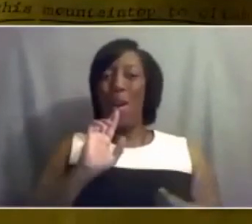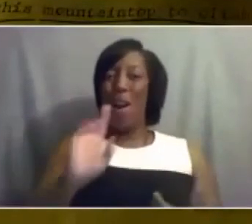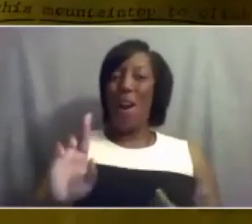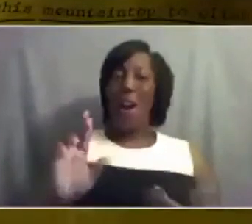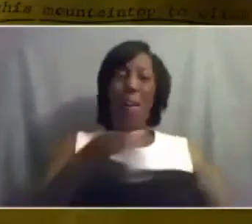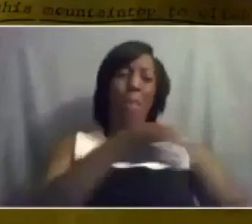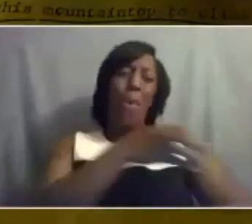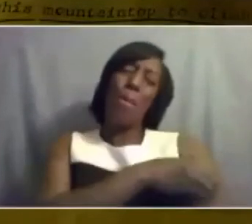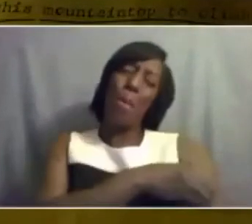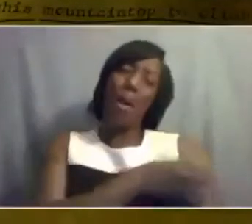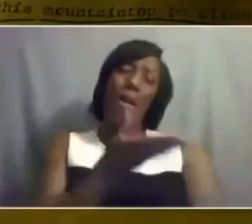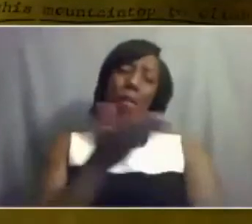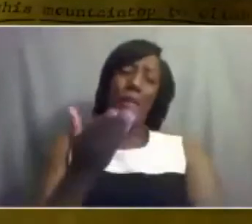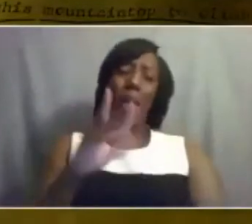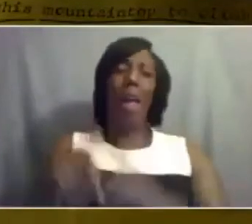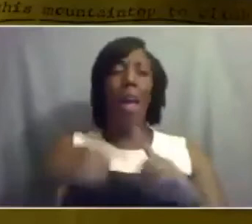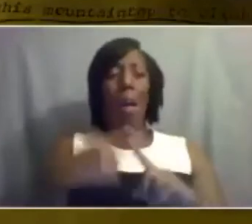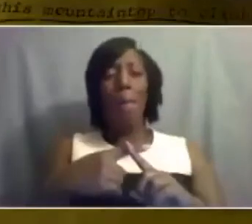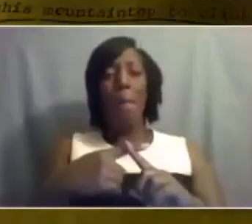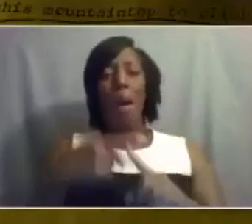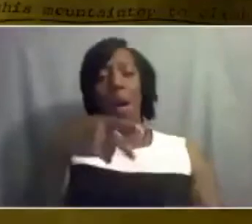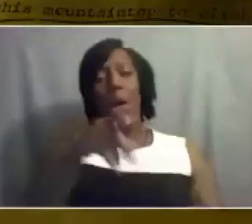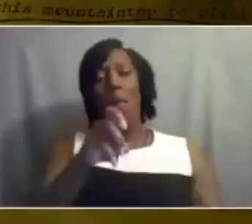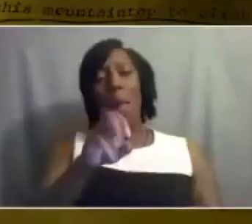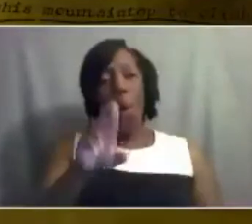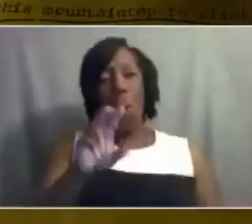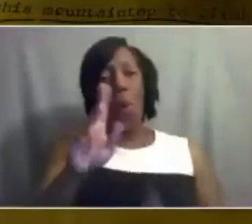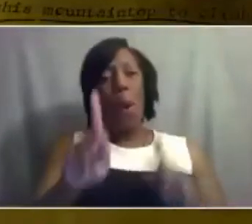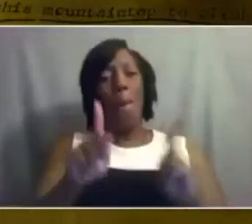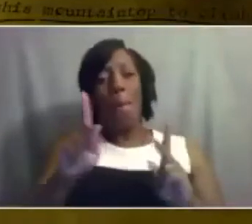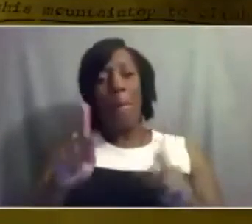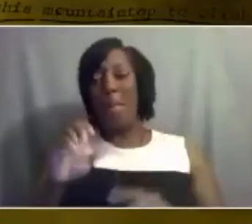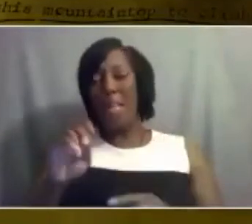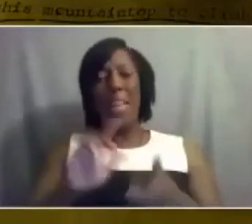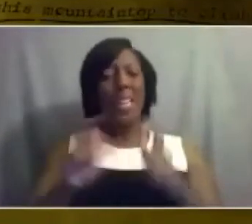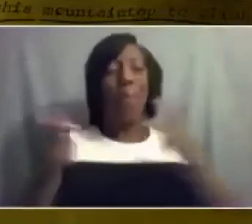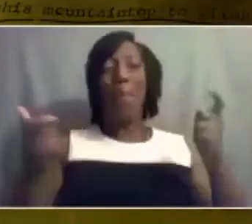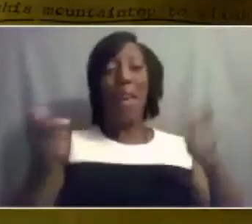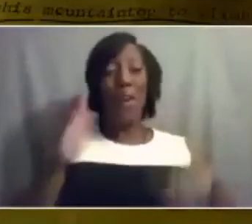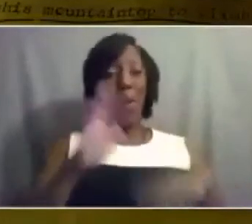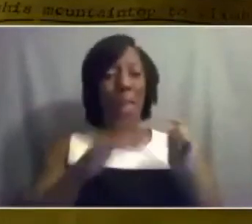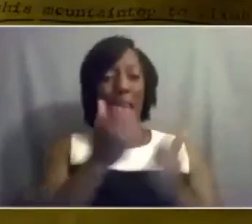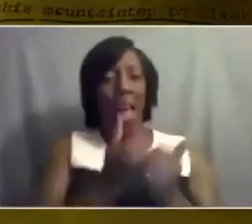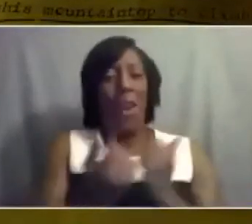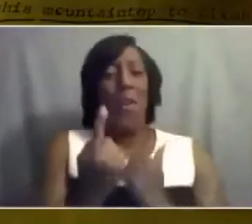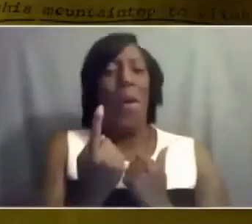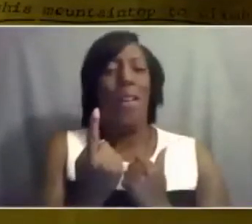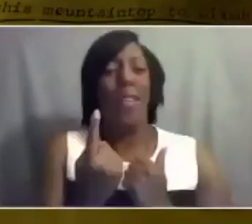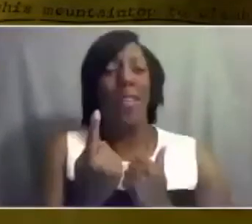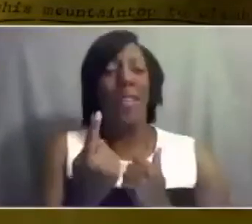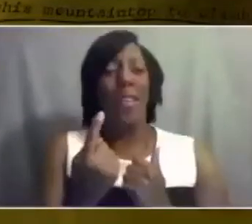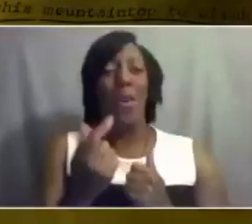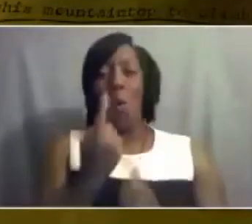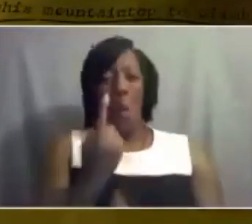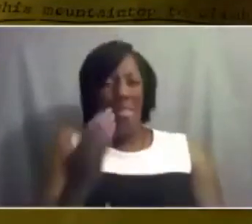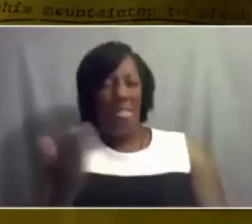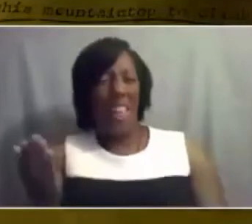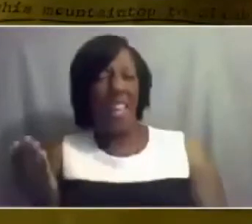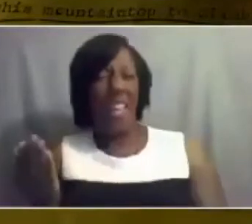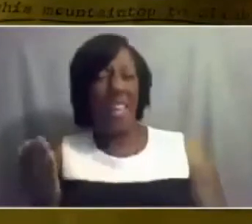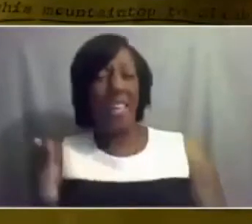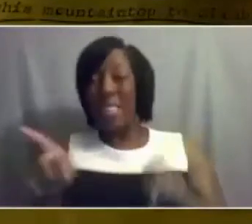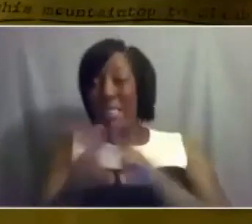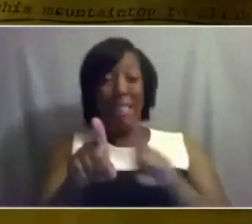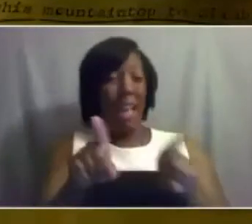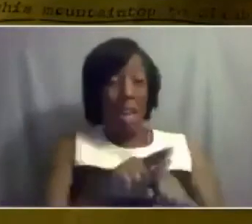thing about the Poor People's Campaign is that it's bigger than any one org and any one human, just like the civil rights movement and the Black liberation struggles of the 60s and